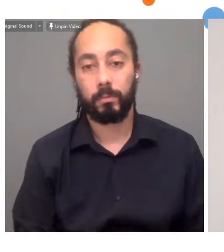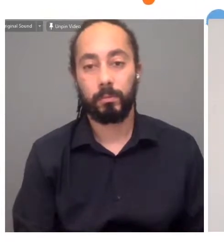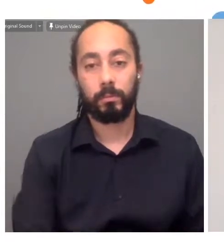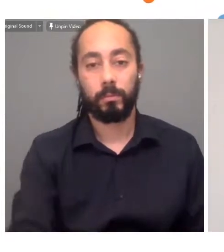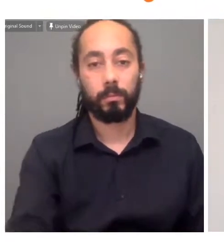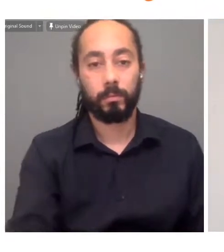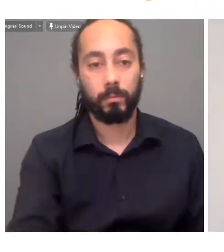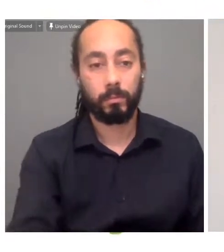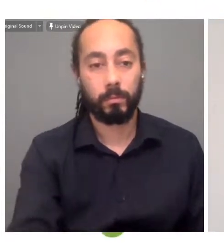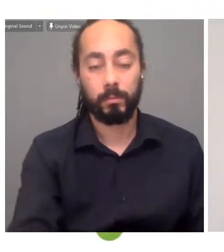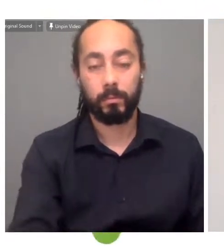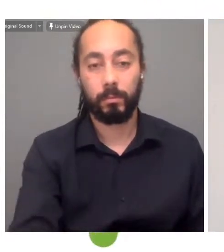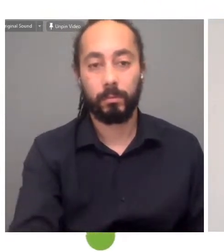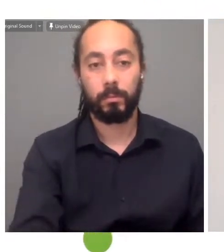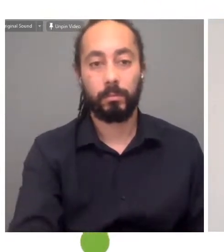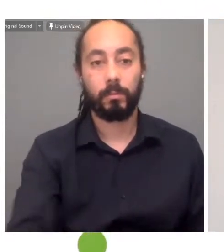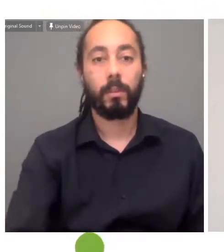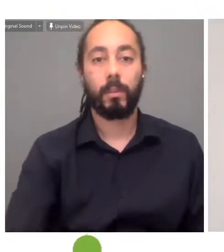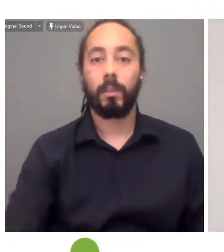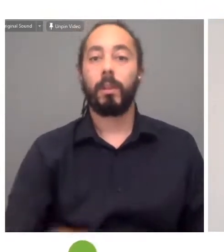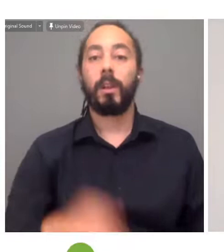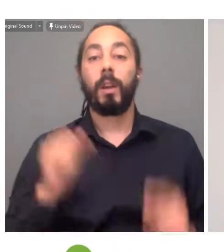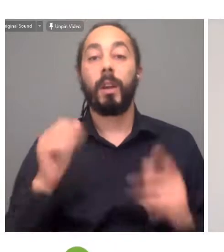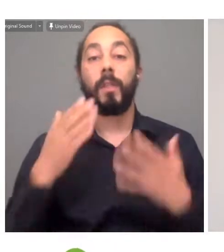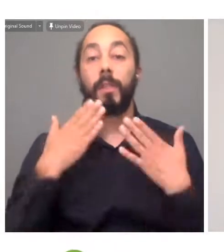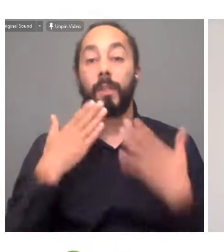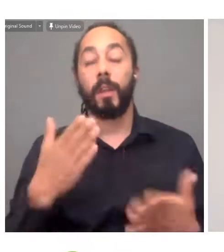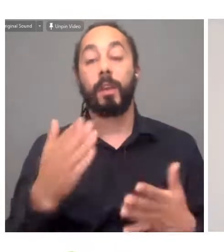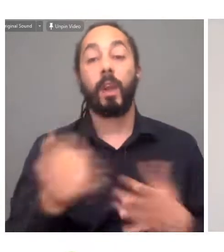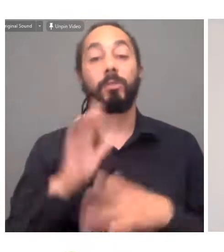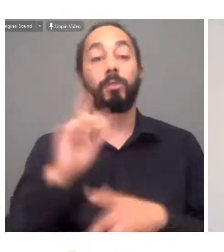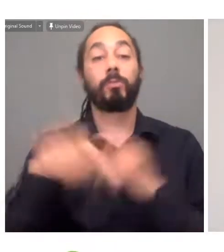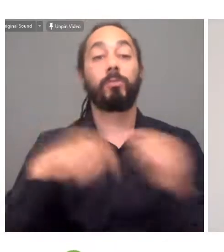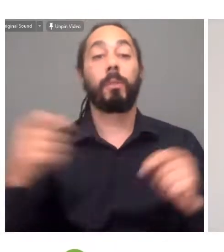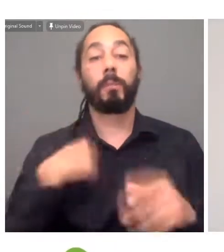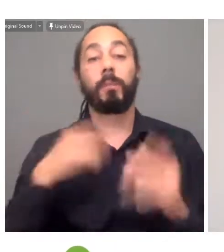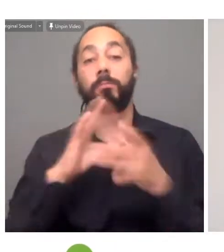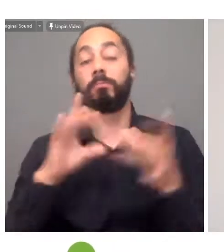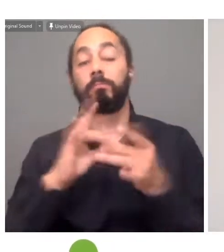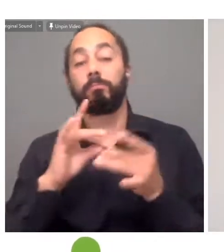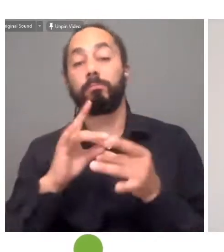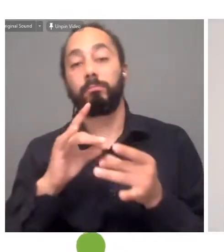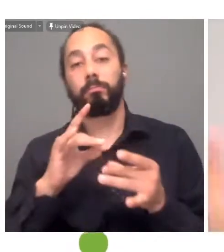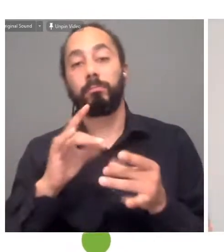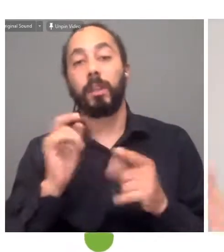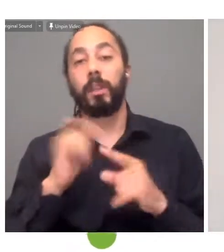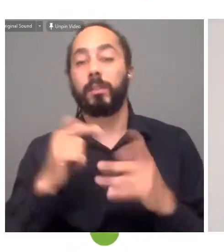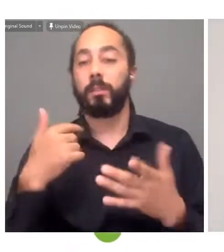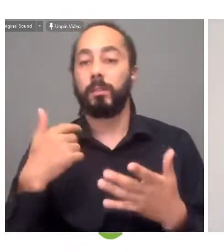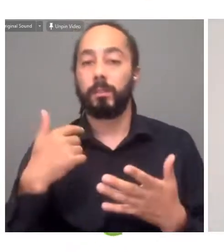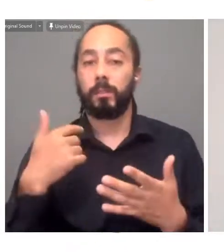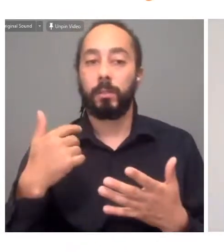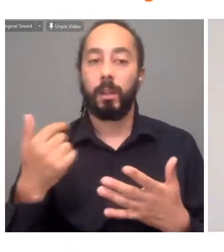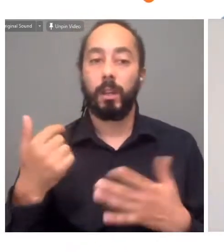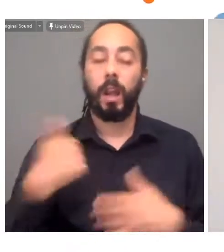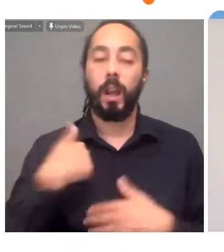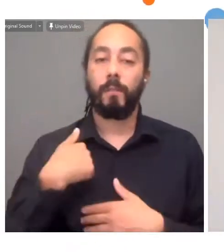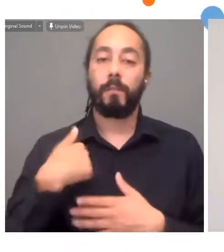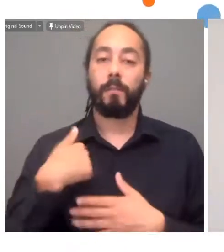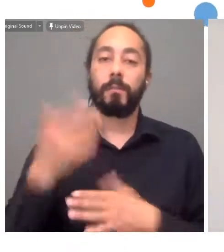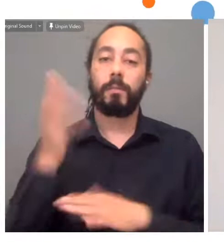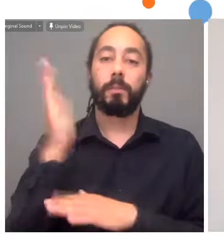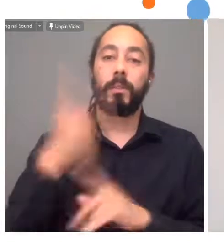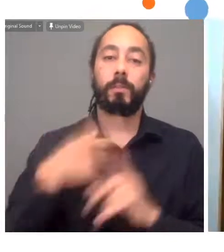maintenant d'aider notre ministre pour que ça devienne réalité. Et merci beaucoup et je passe la parole à mon prochain